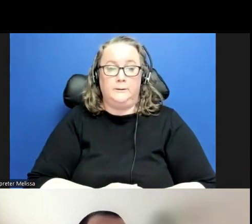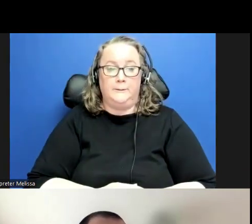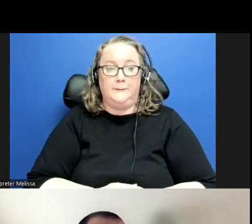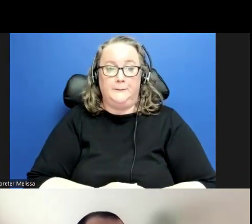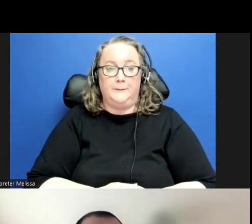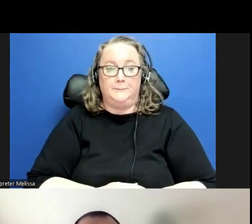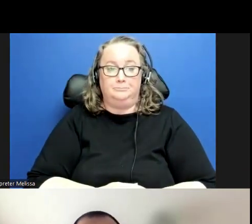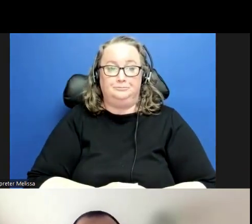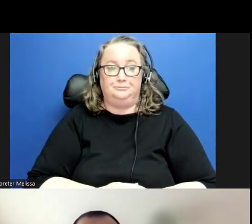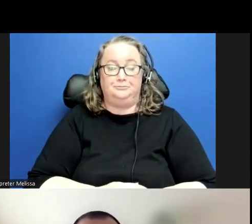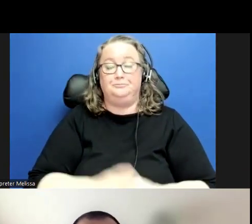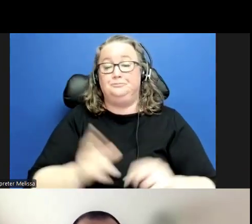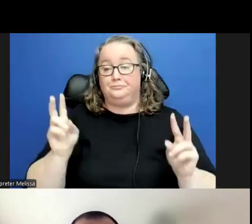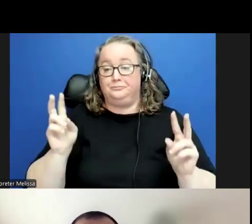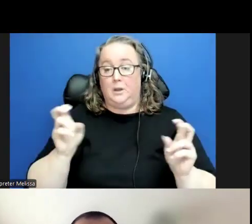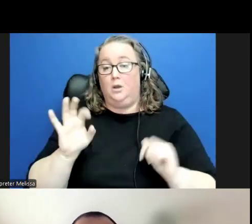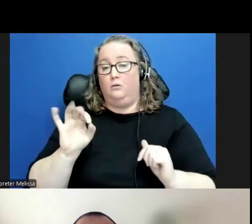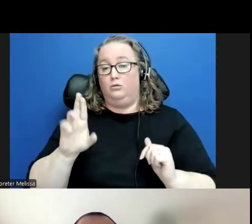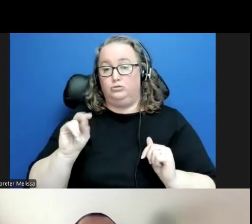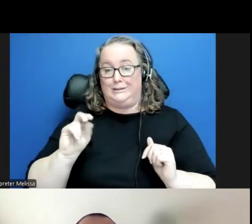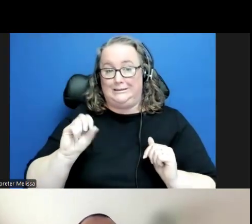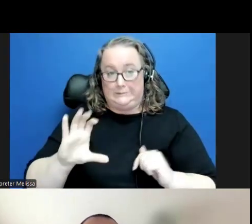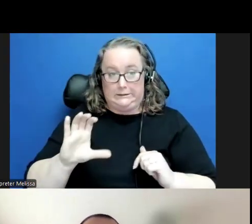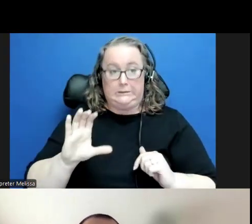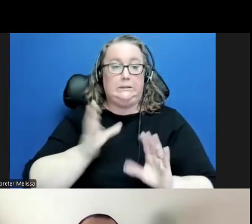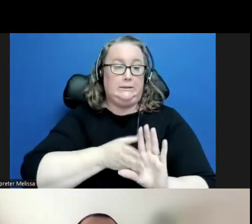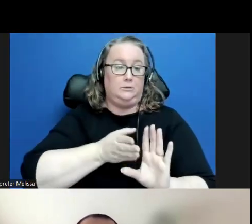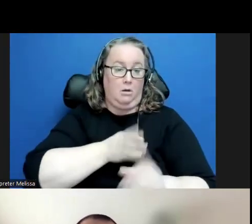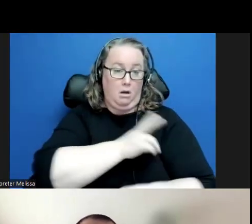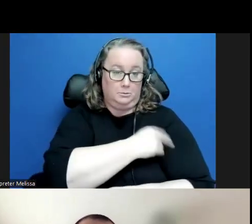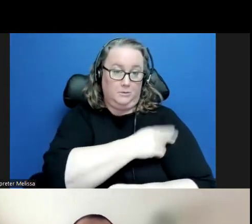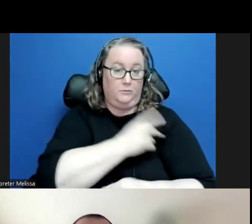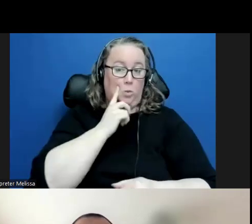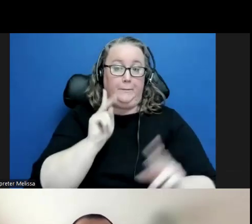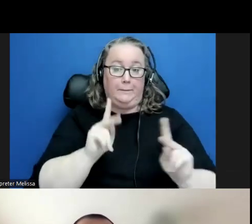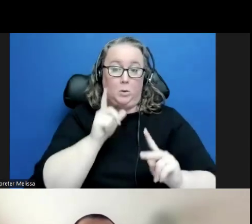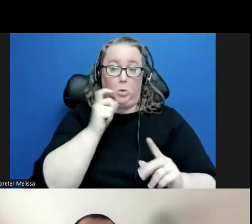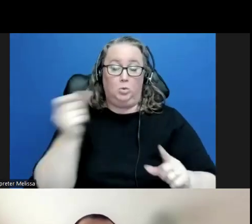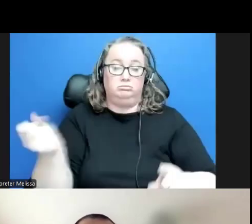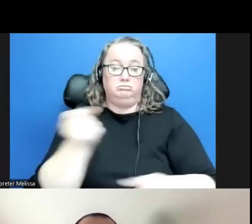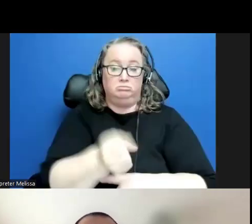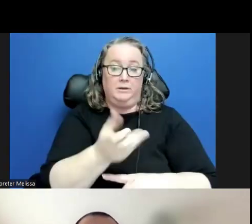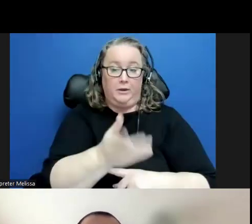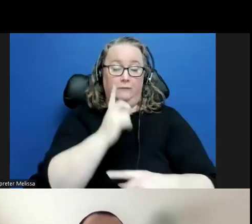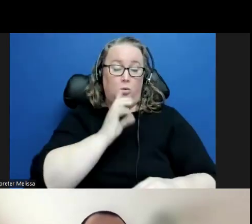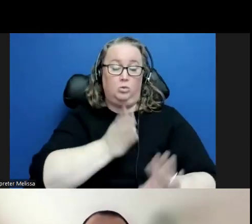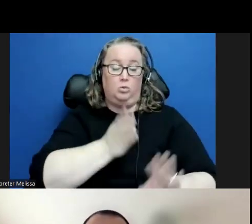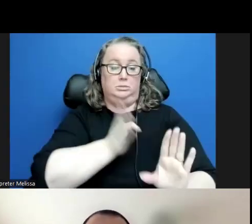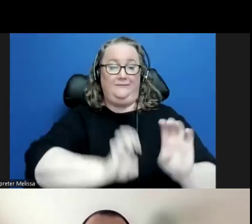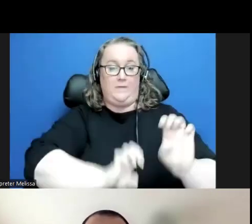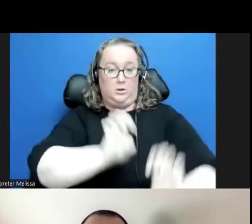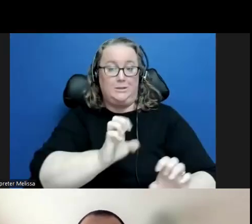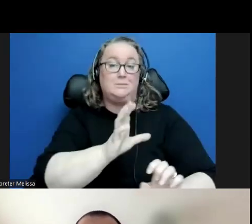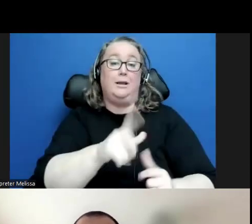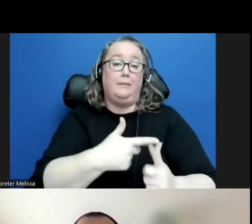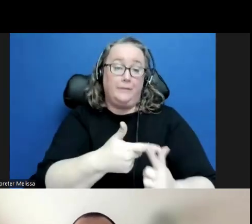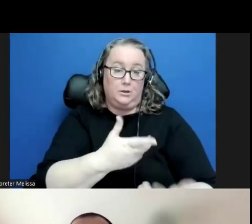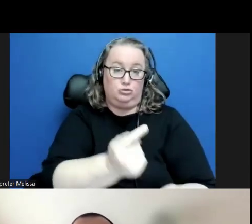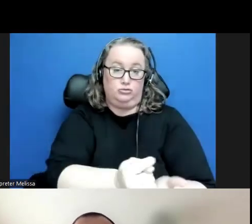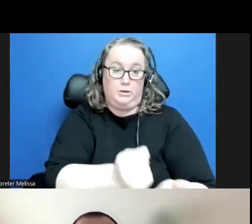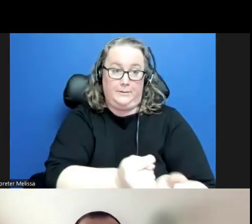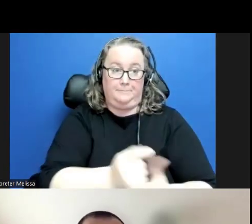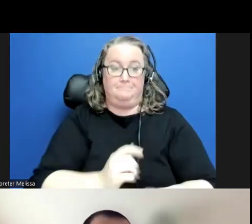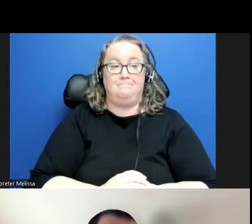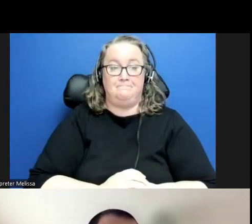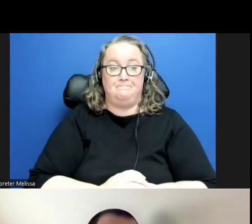It is a forensic psychiatric hospital for people who are civilly committed for psychiatric evaluation and treatment.